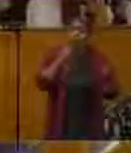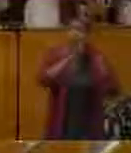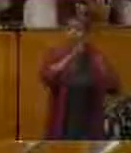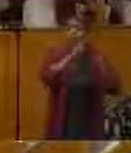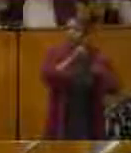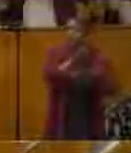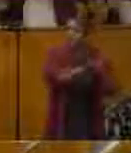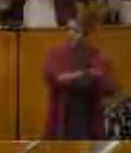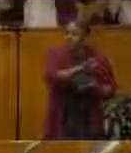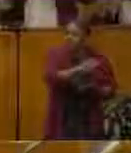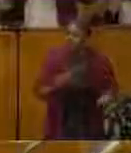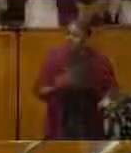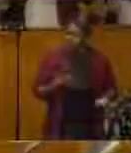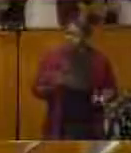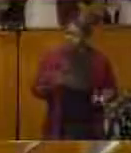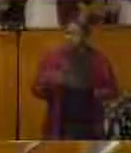school.